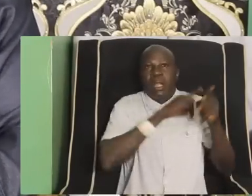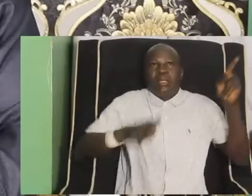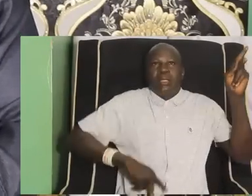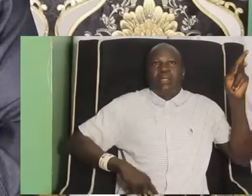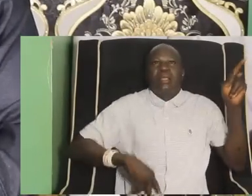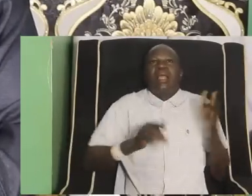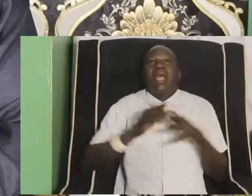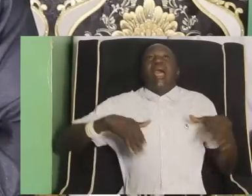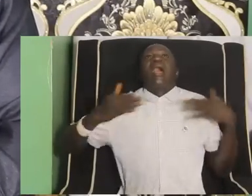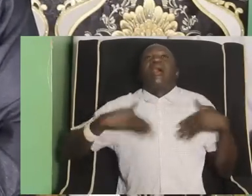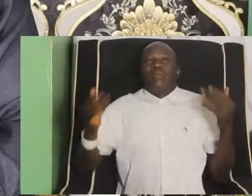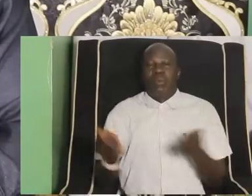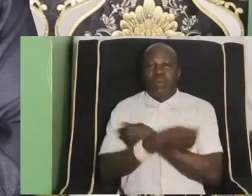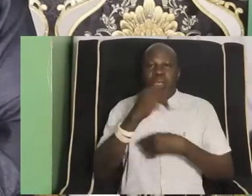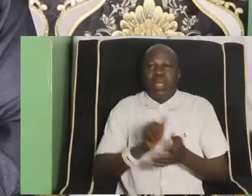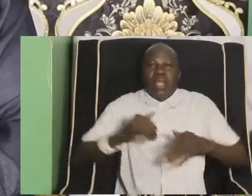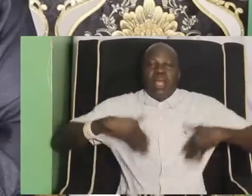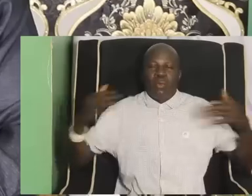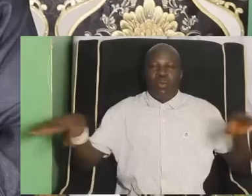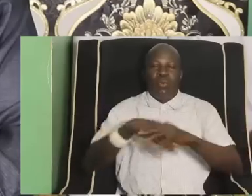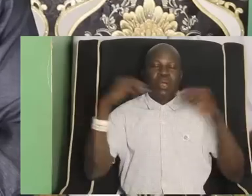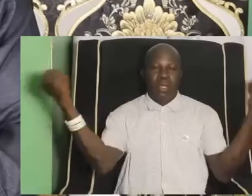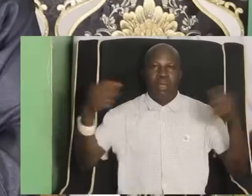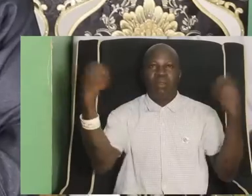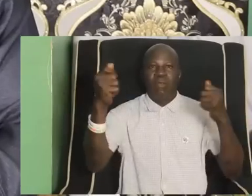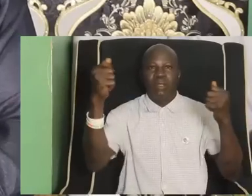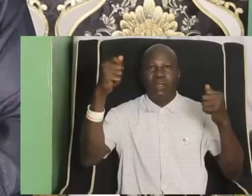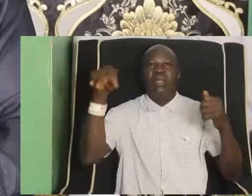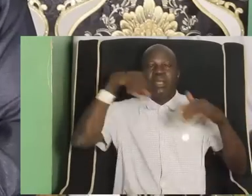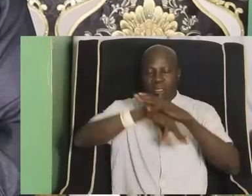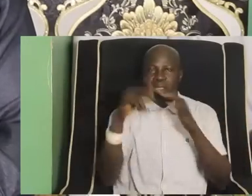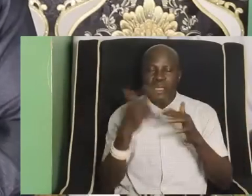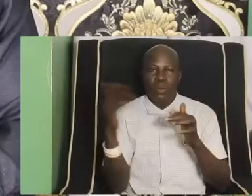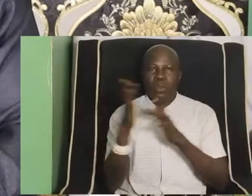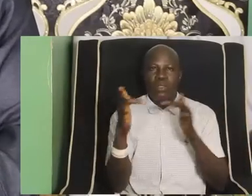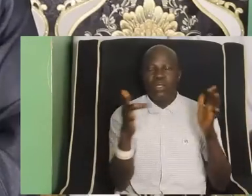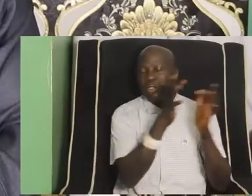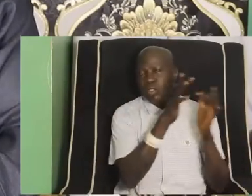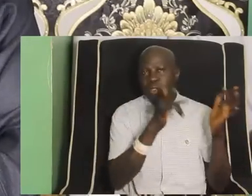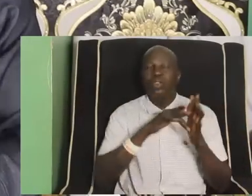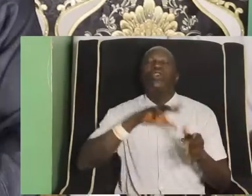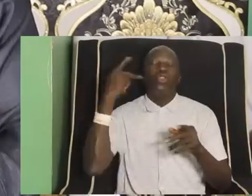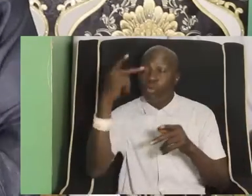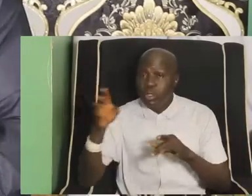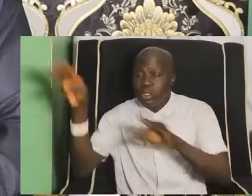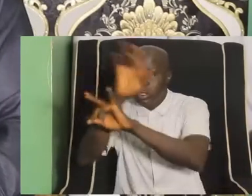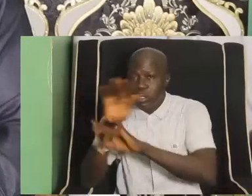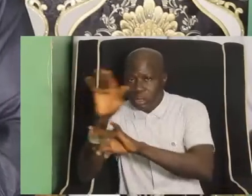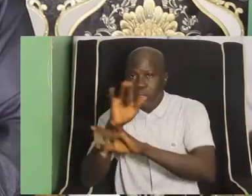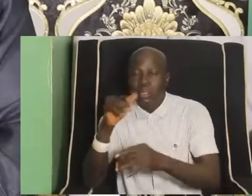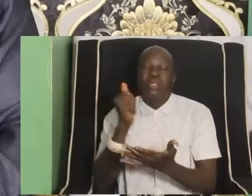reign as happy birthday. Joy and happy wedding and a fast. In the name of Jesus. O Maria no gba.